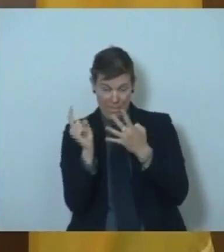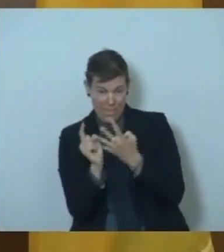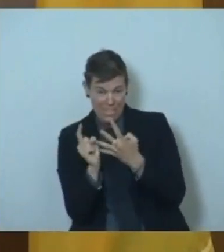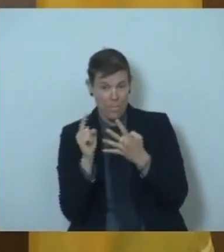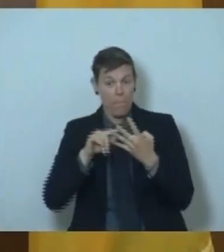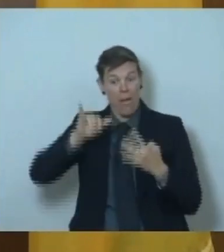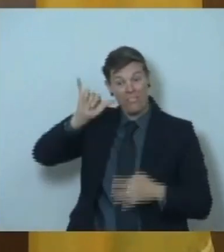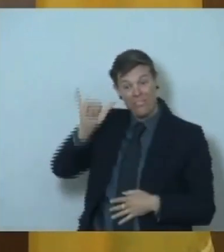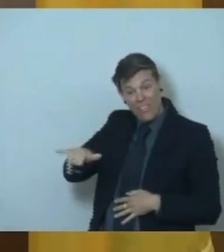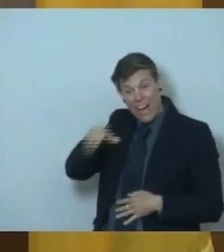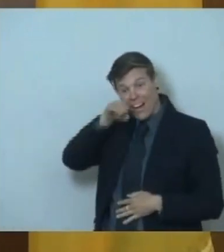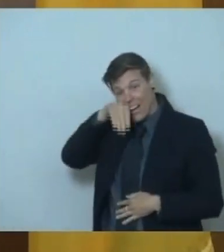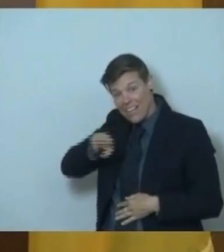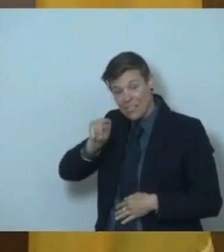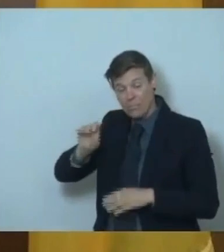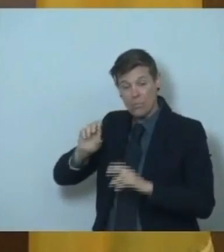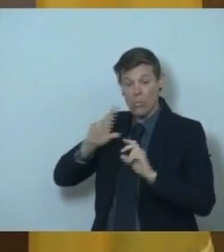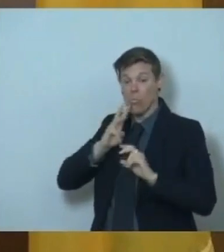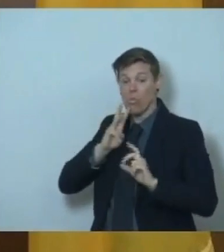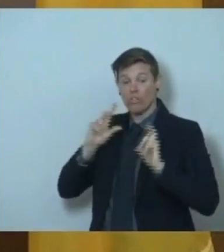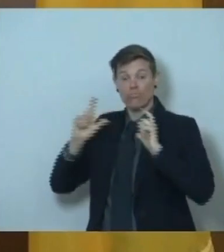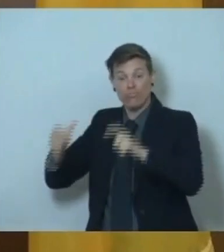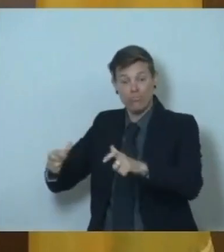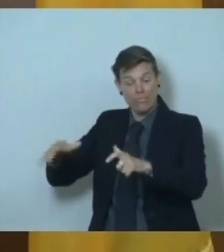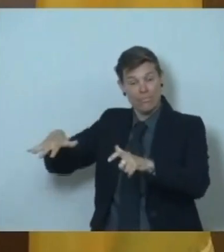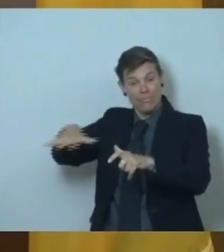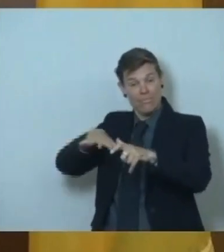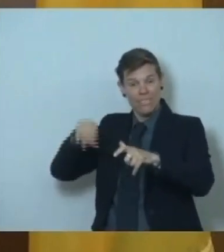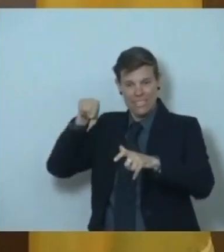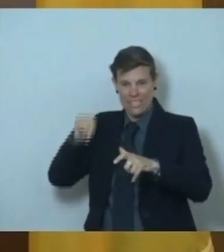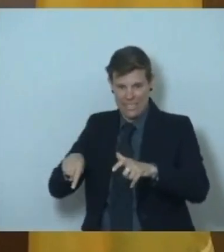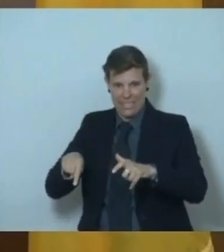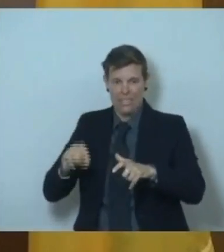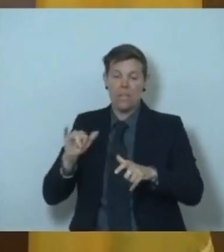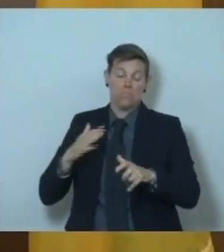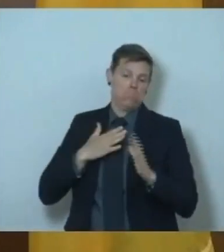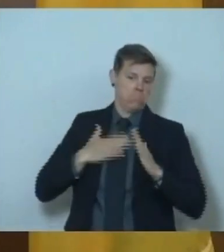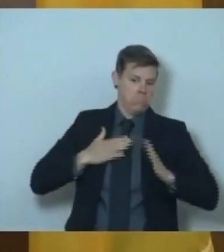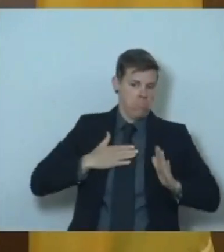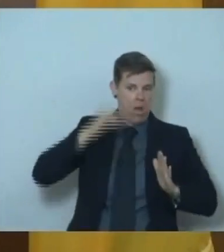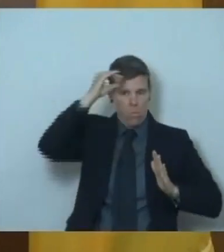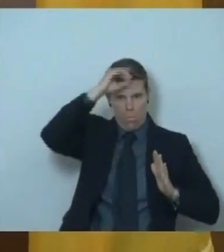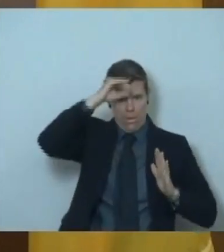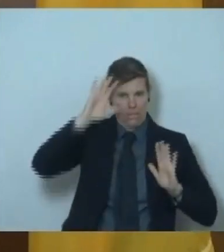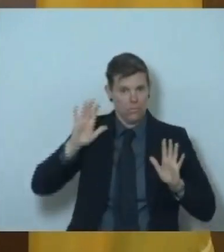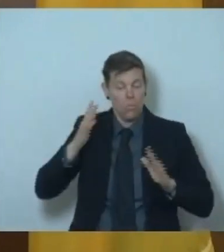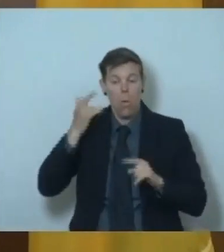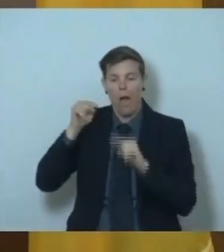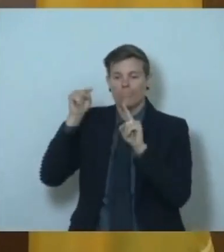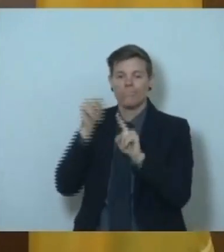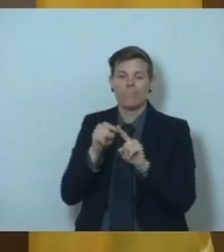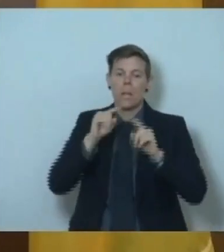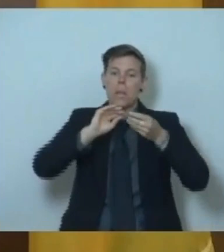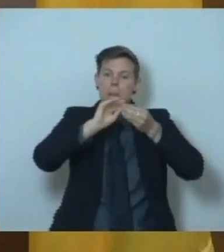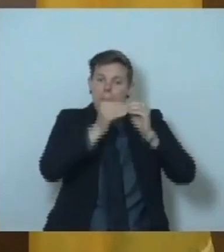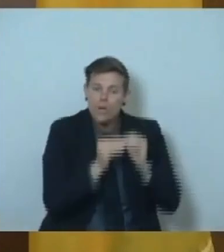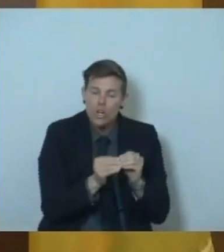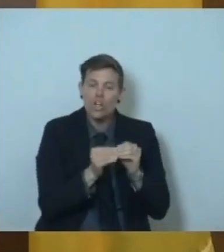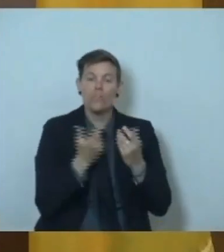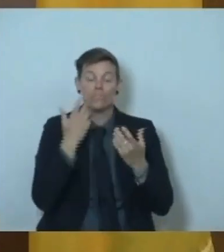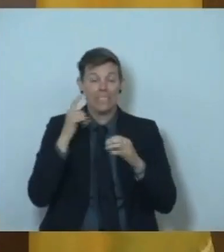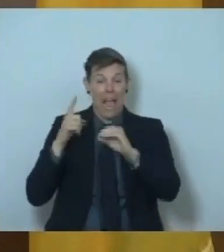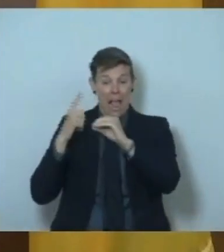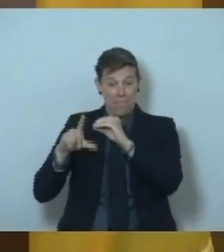about the cases and what we know about El Paso and what we know about a great number of individuals who travel from